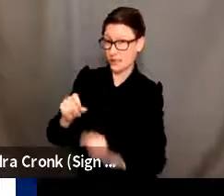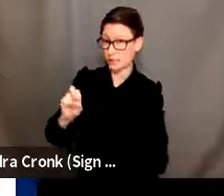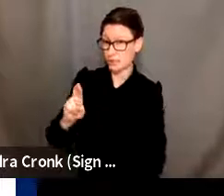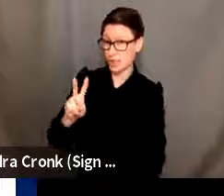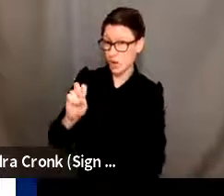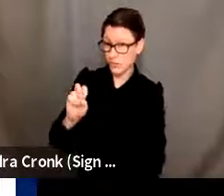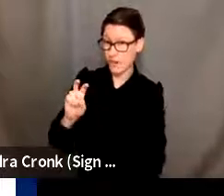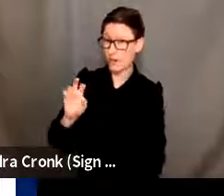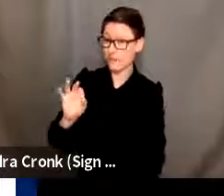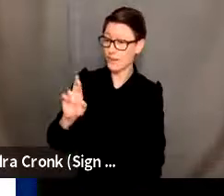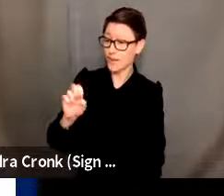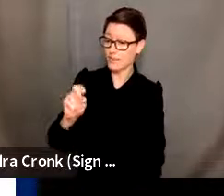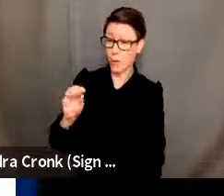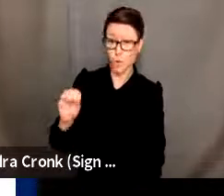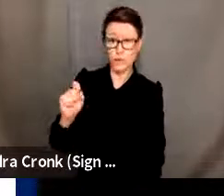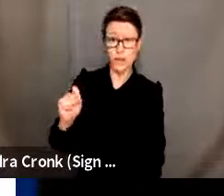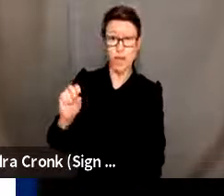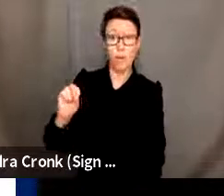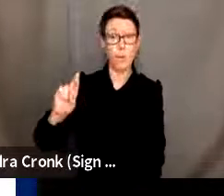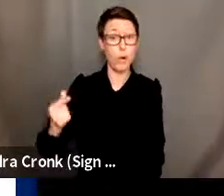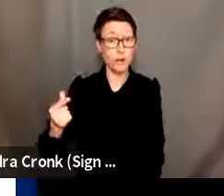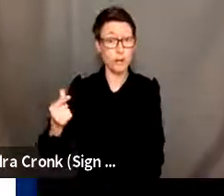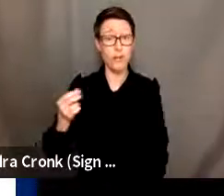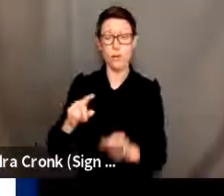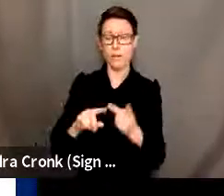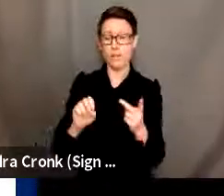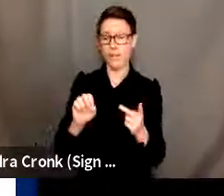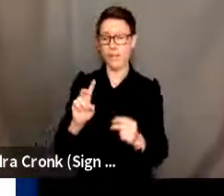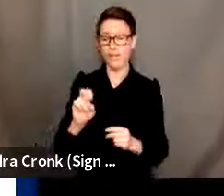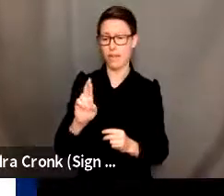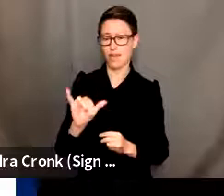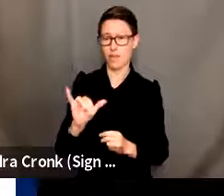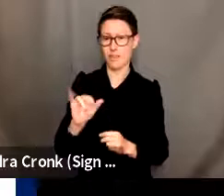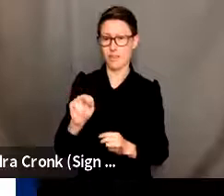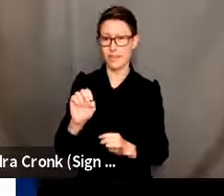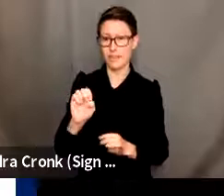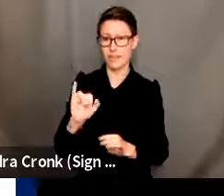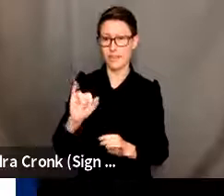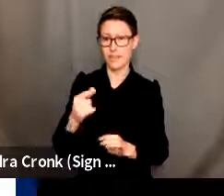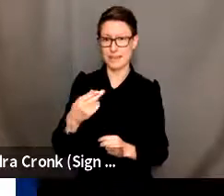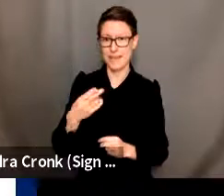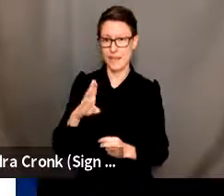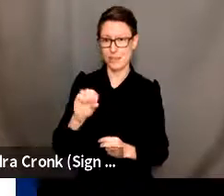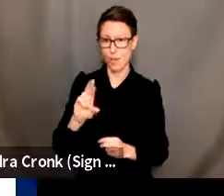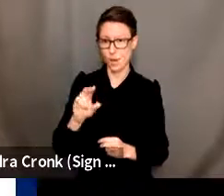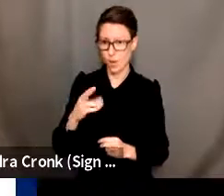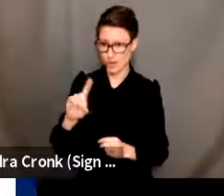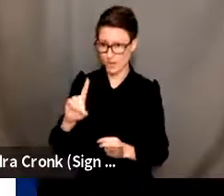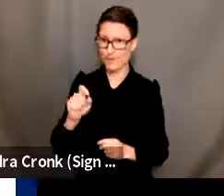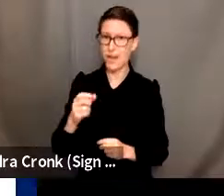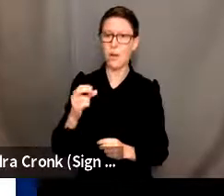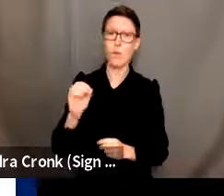servefresno.org, or everyneighborhood.org. And again, we welcome all volunteers from any